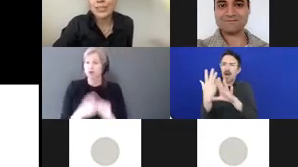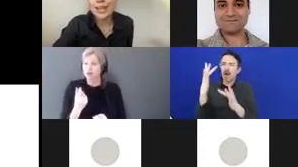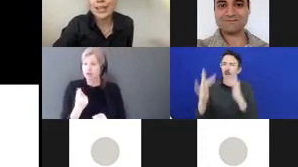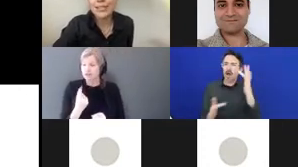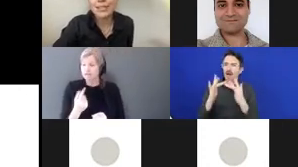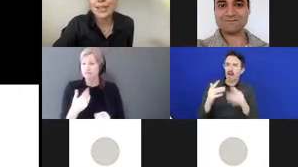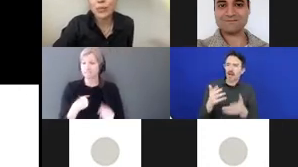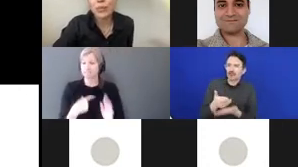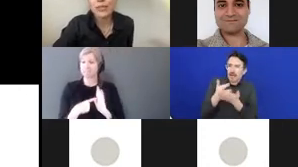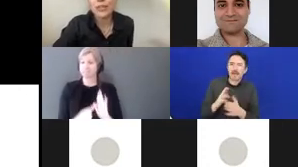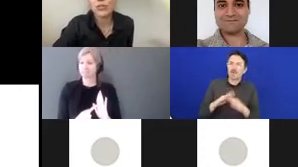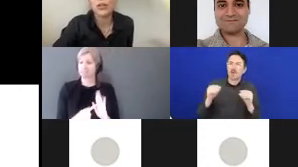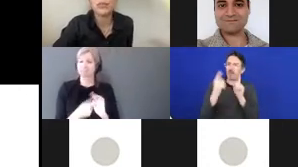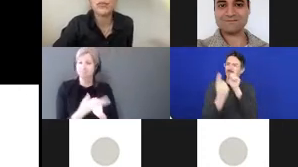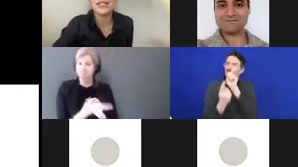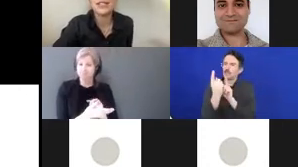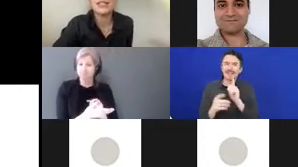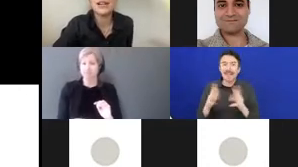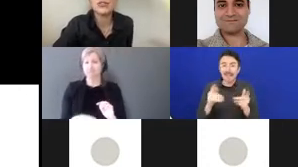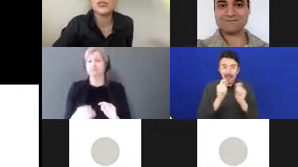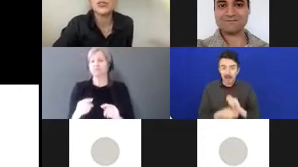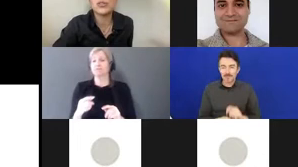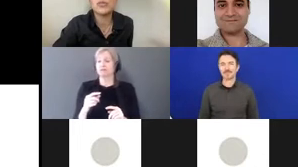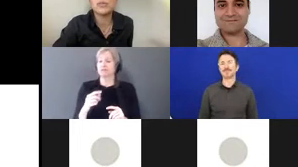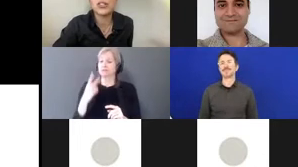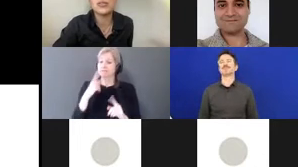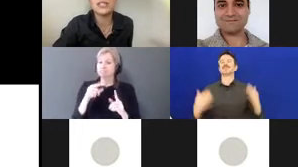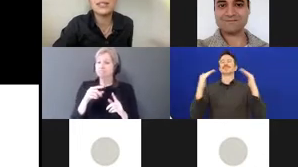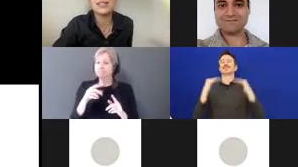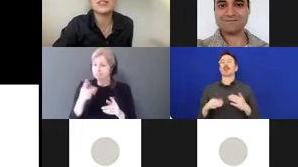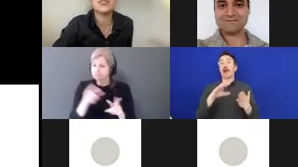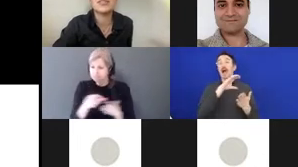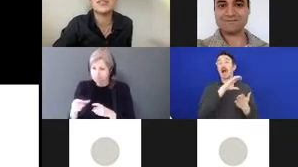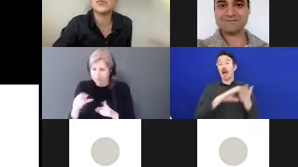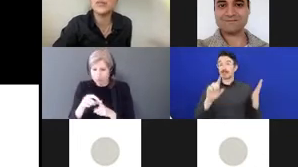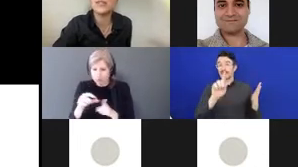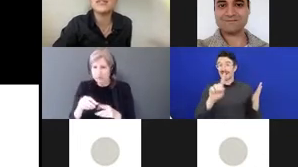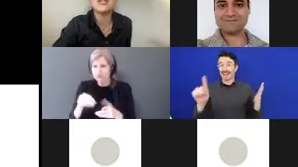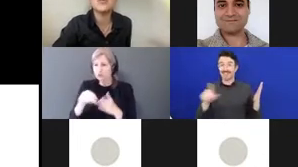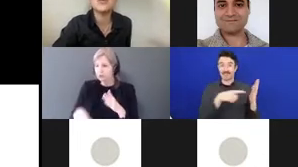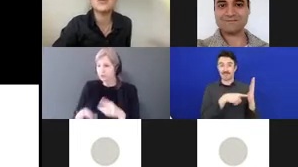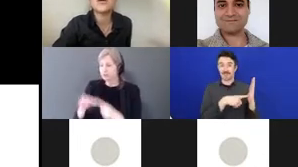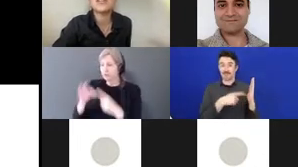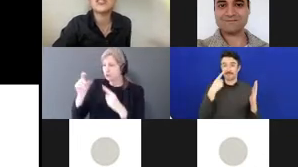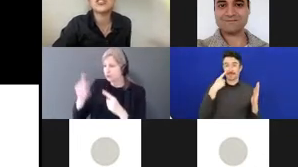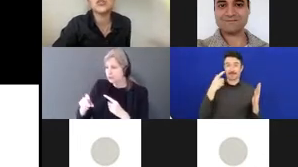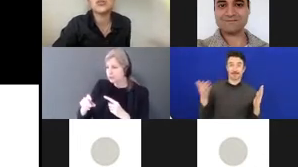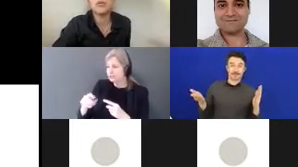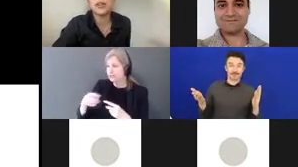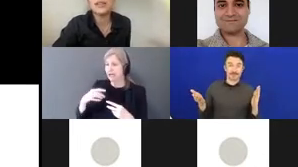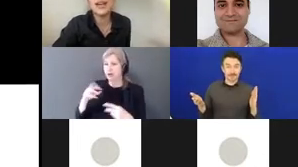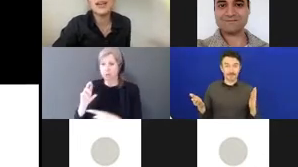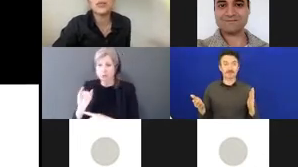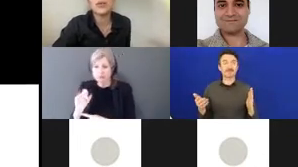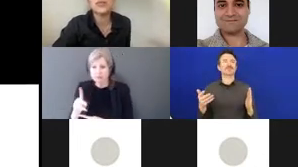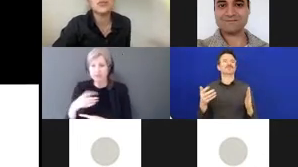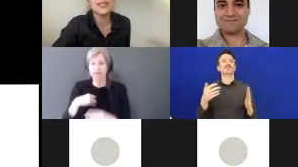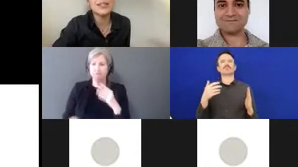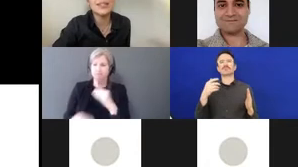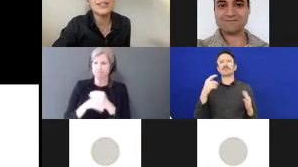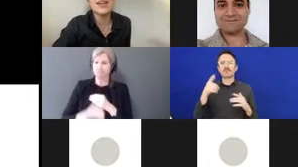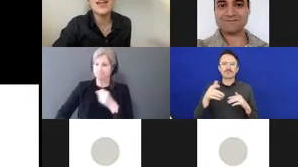were that one extract provided. So students with special needs and students at risk would require additional supports, as well